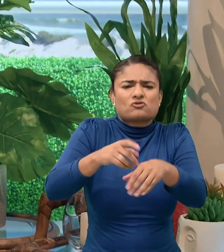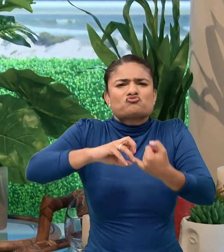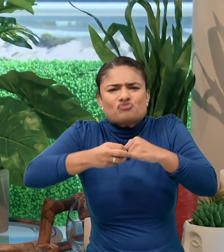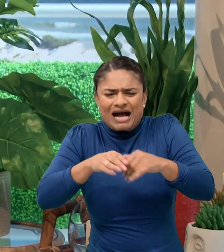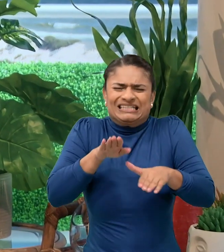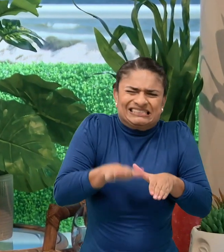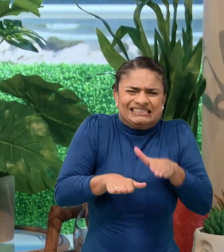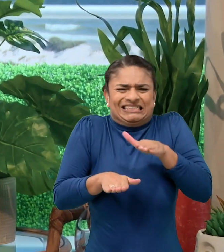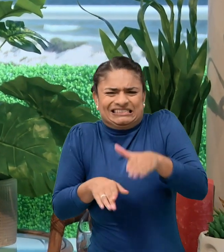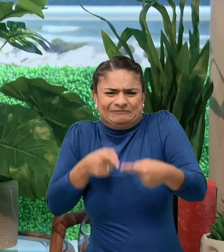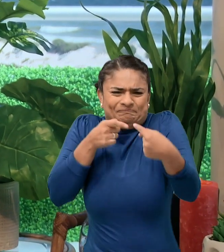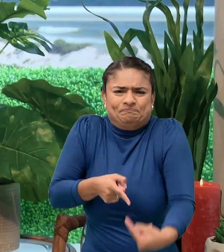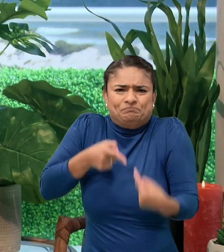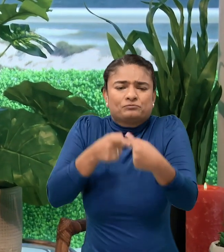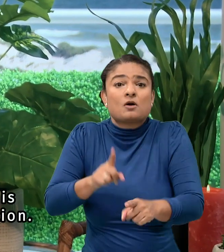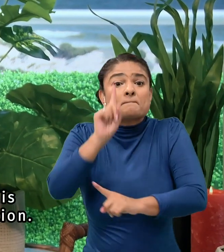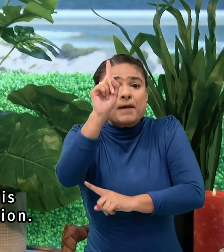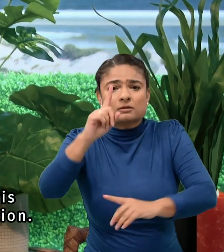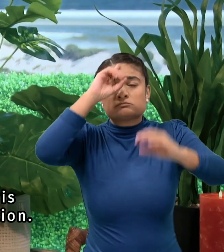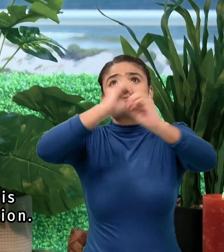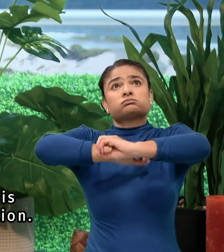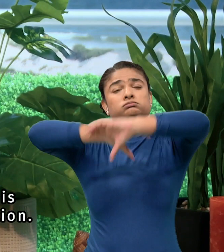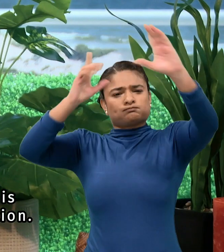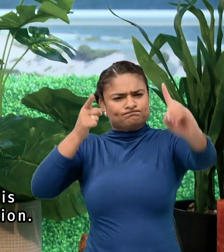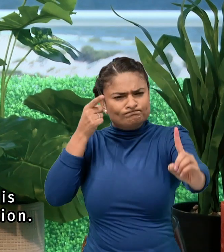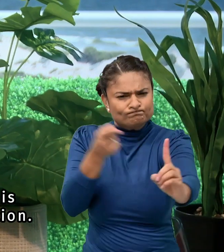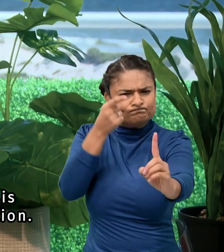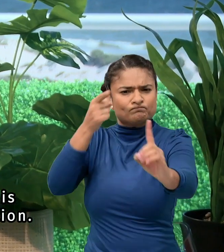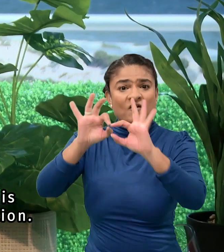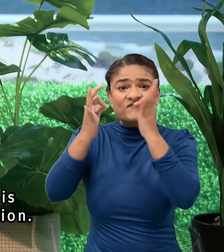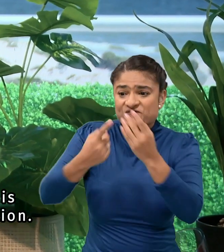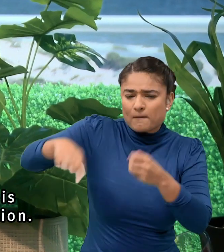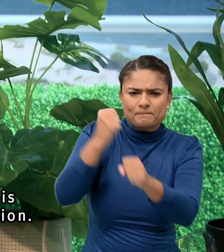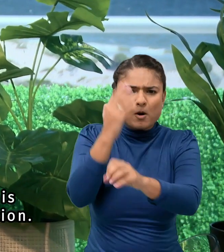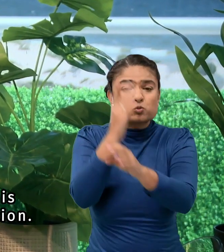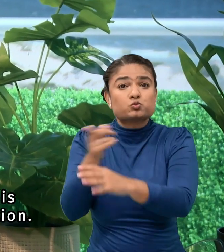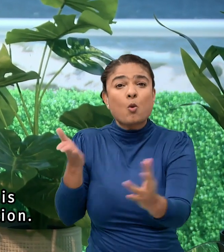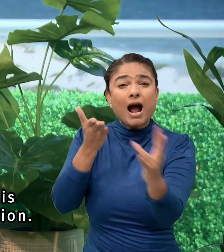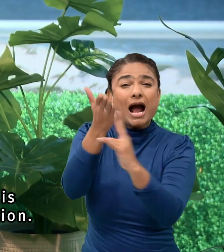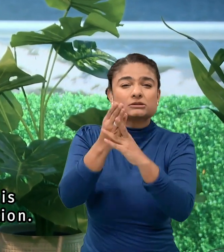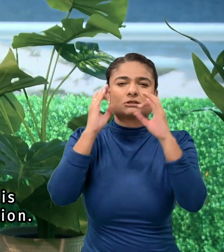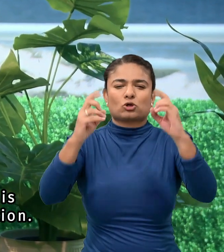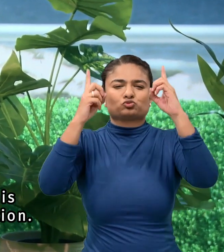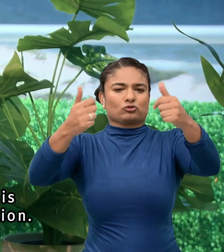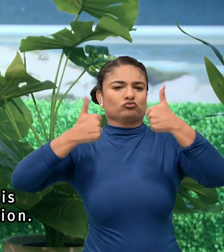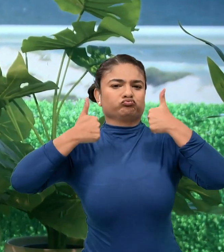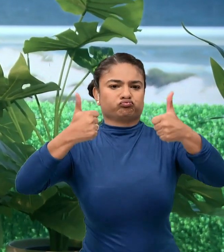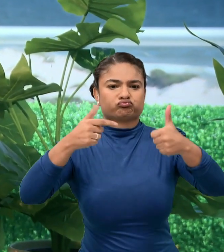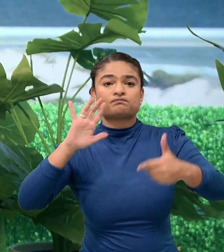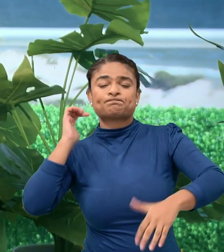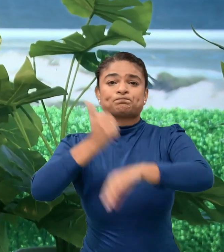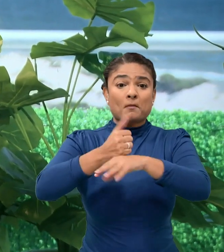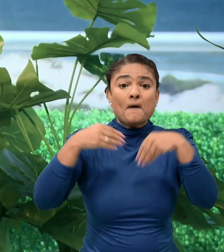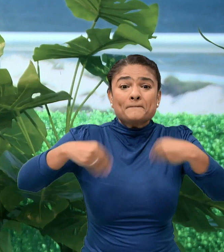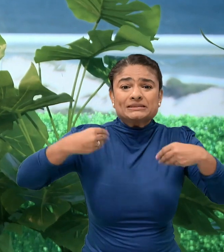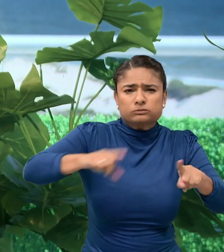him to walk, albeit with difficulty. But the vision and determination of his family ensured that he accessed education. And he